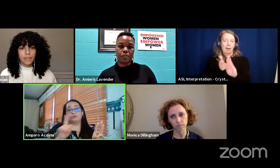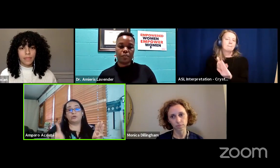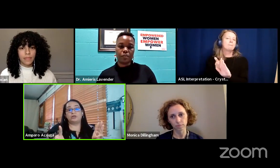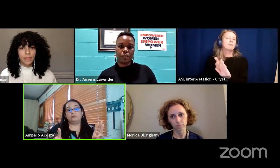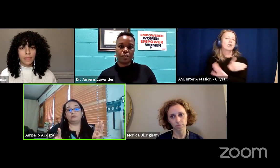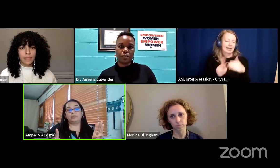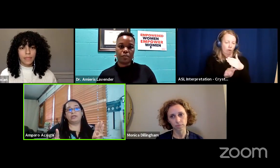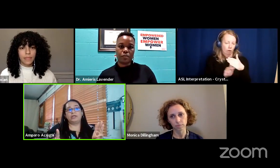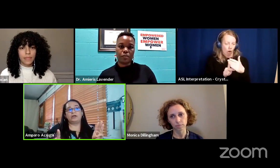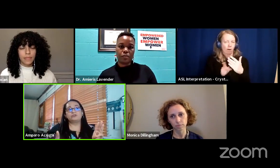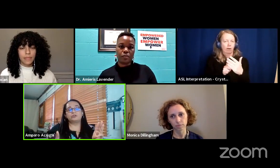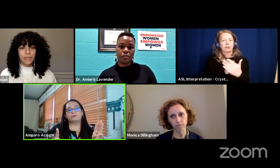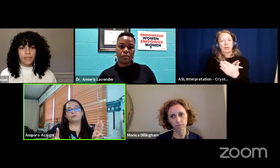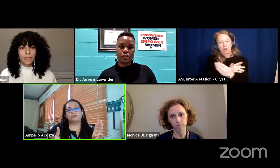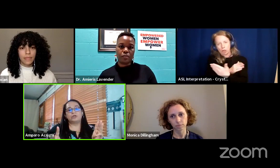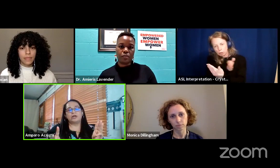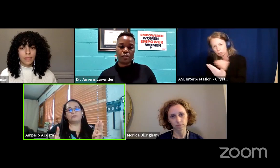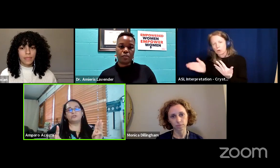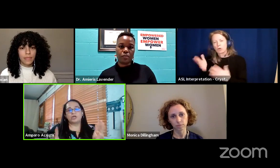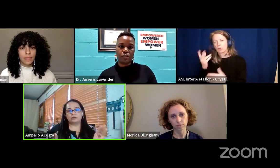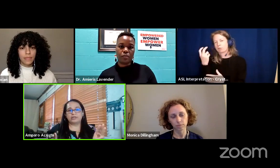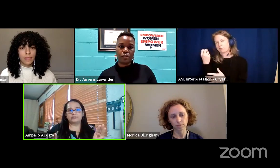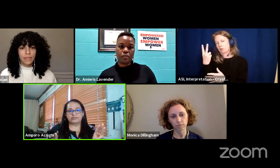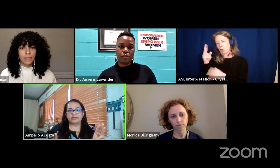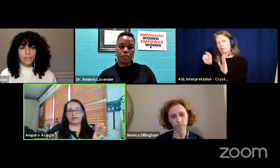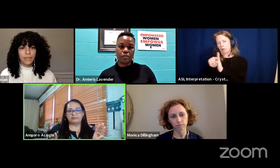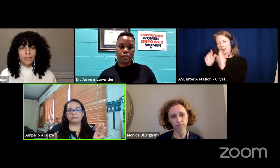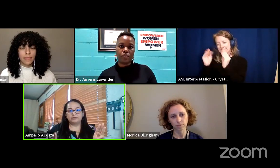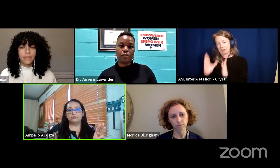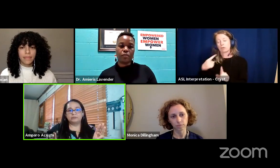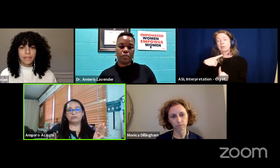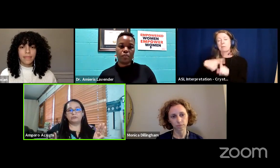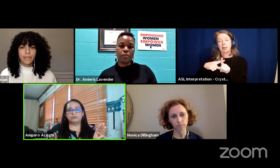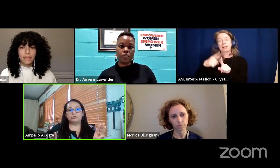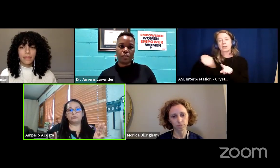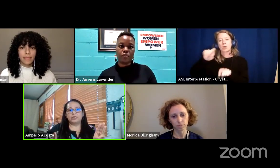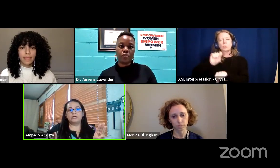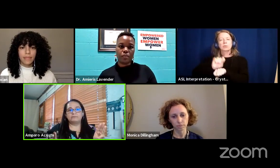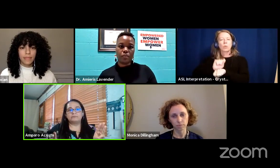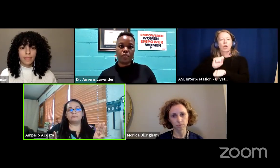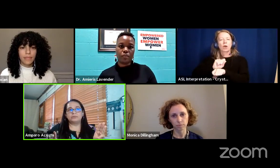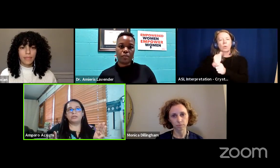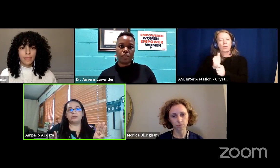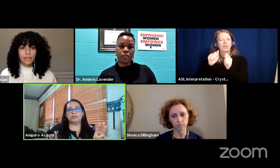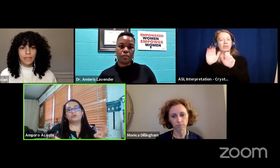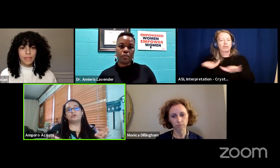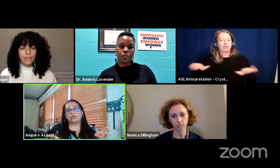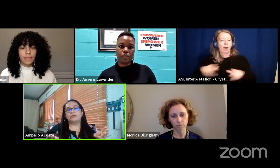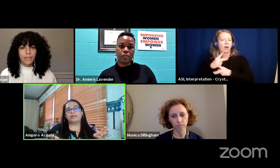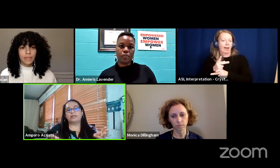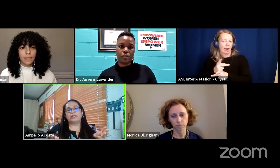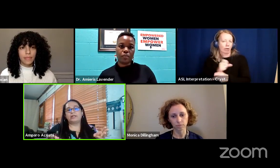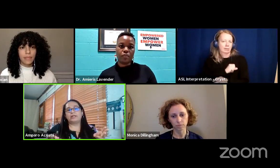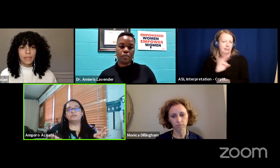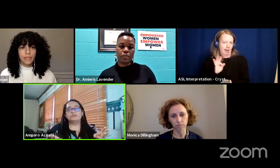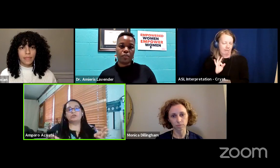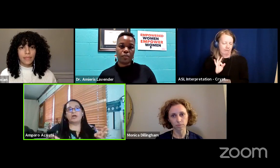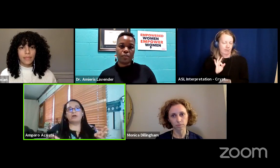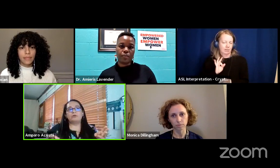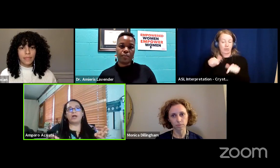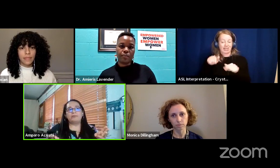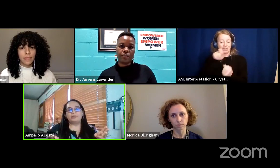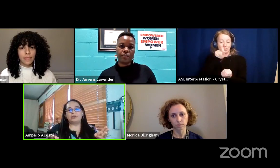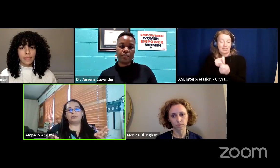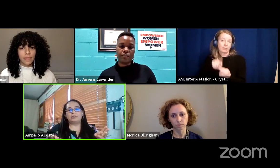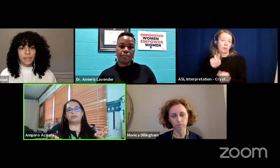pre-kindergarten through 12, and also for childcare staff, in North Carolina. So